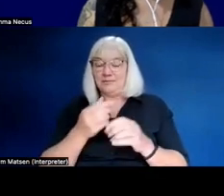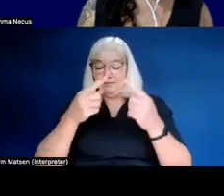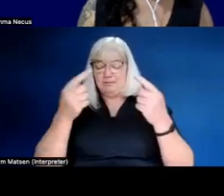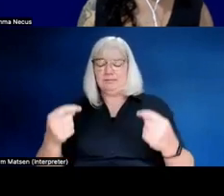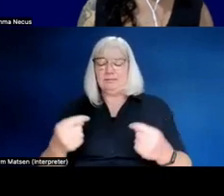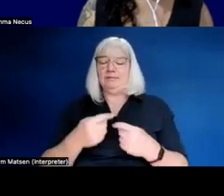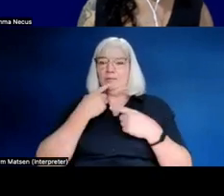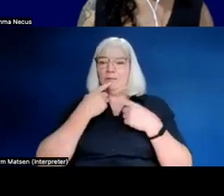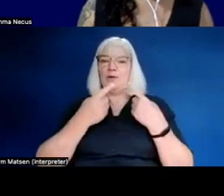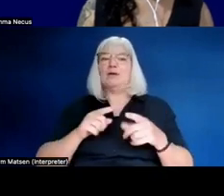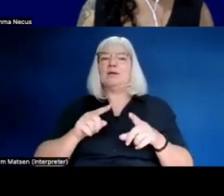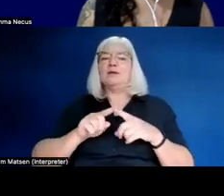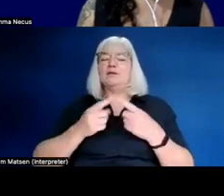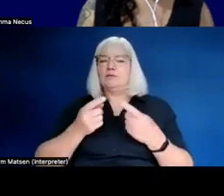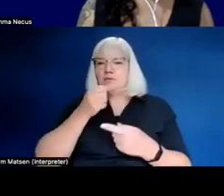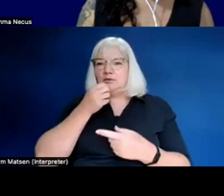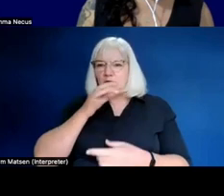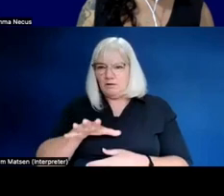This is another child.